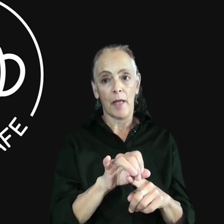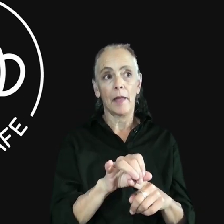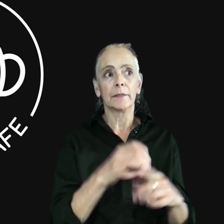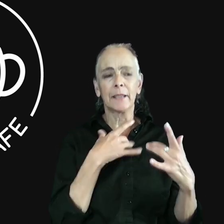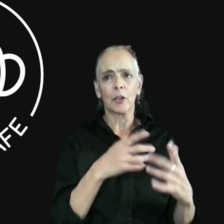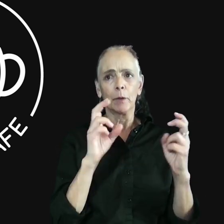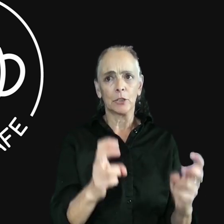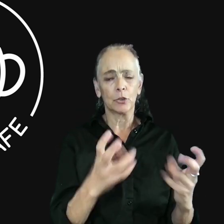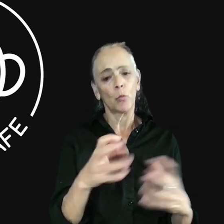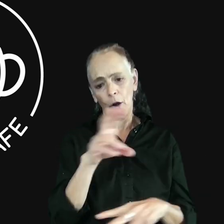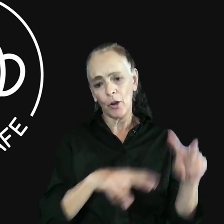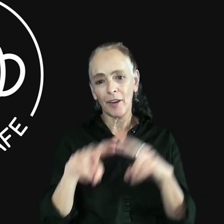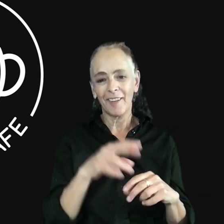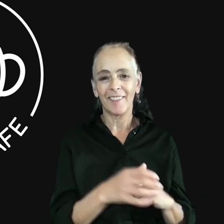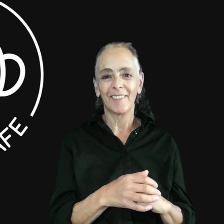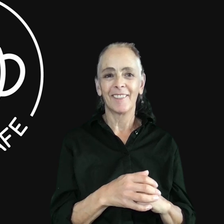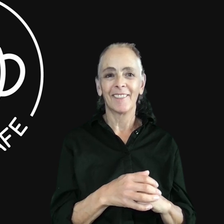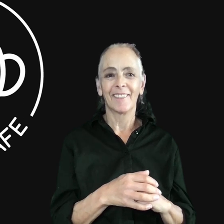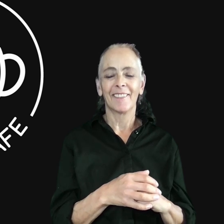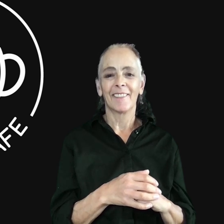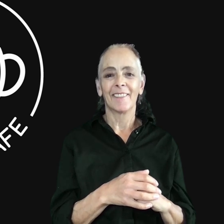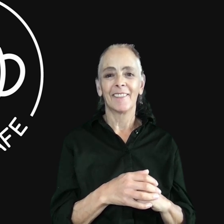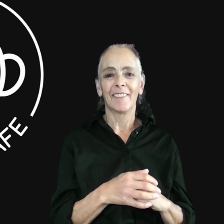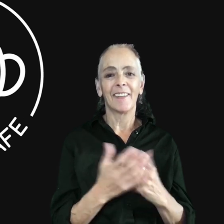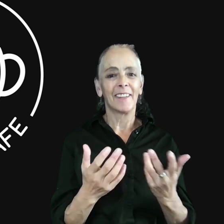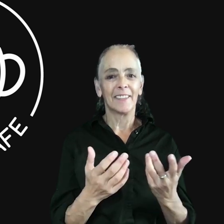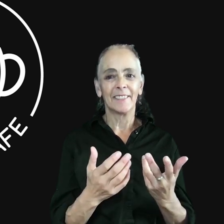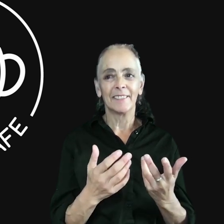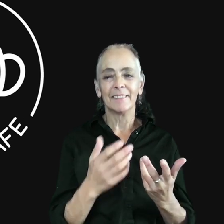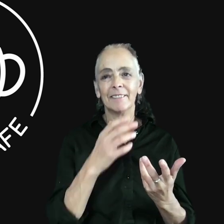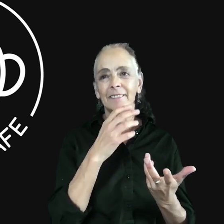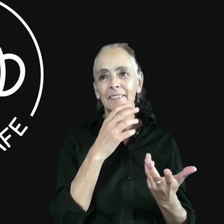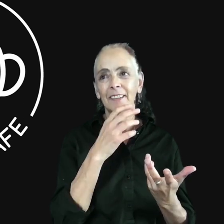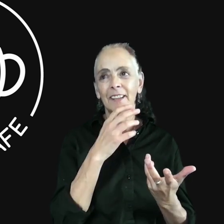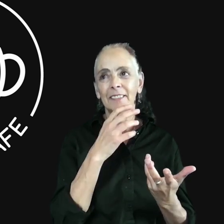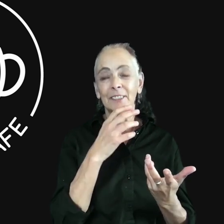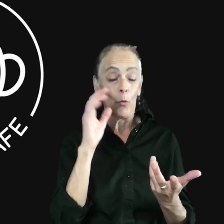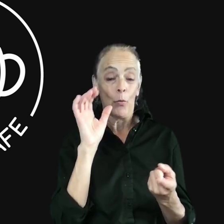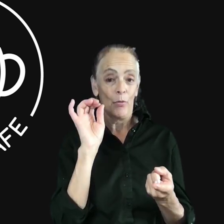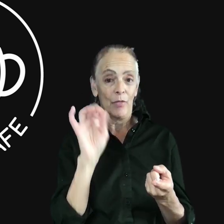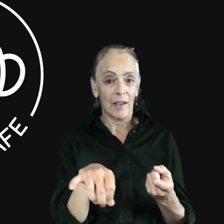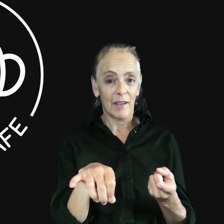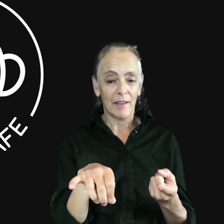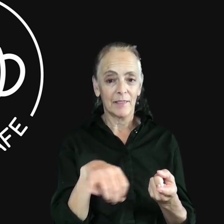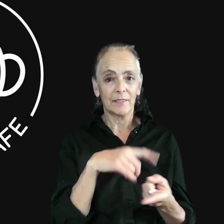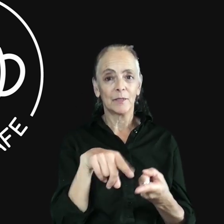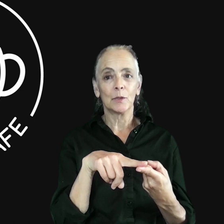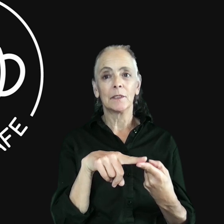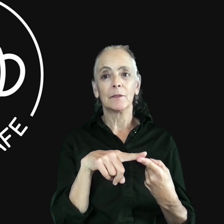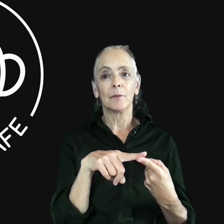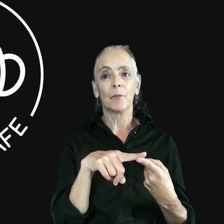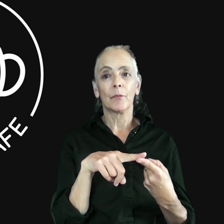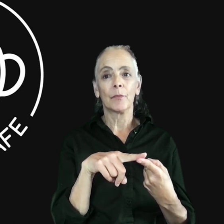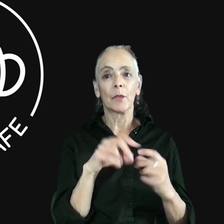to take a look at you know it's not because it's a production that you should just disregard those and this is when we uh